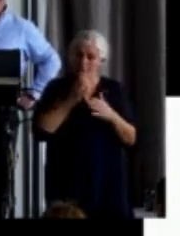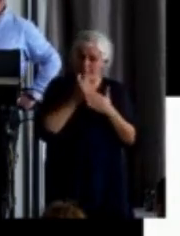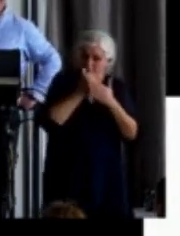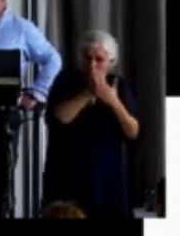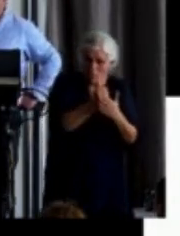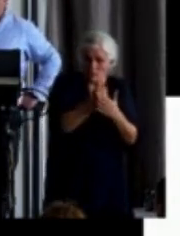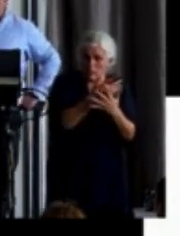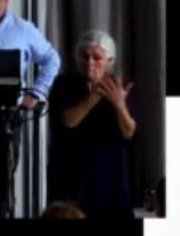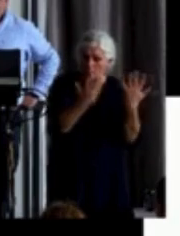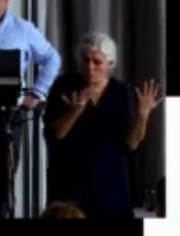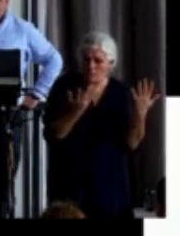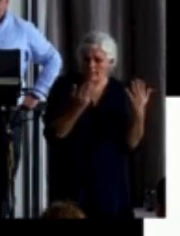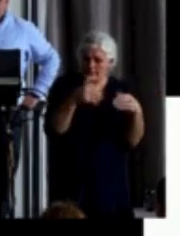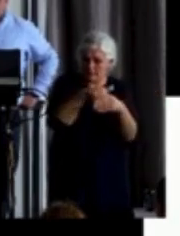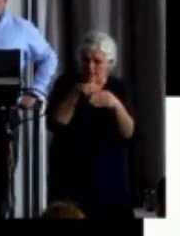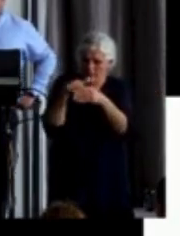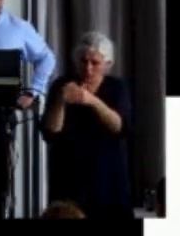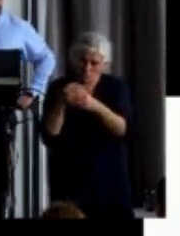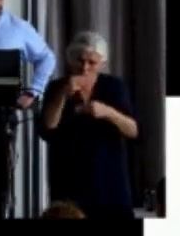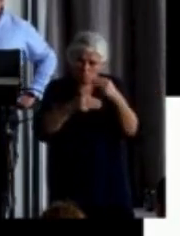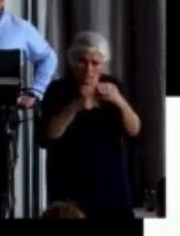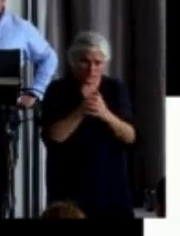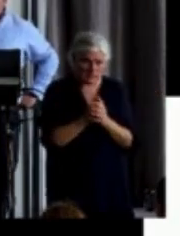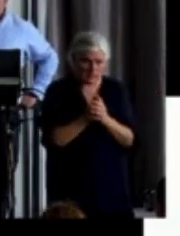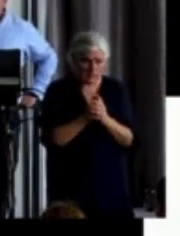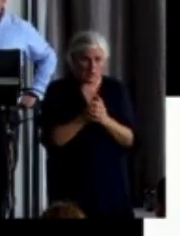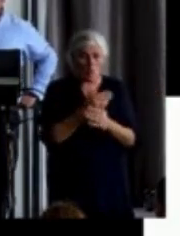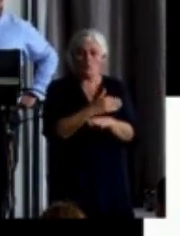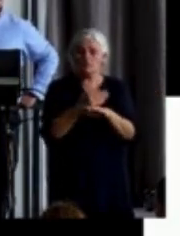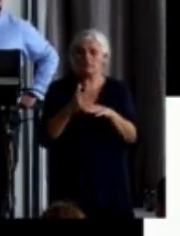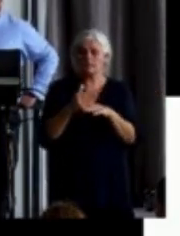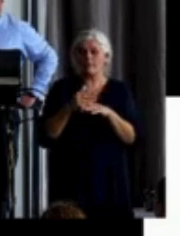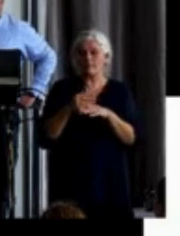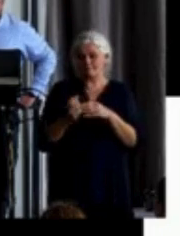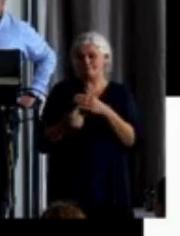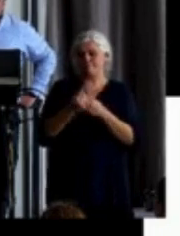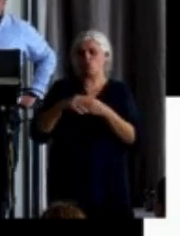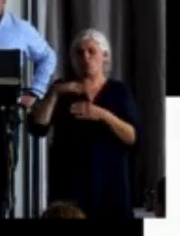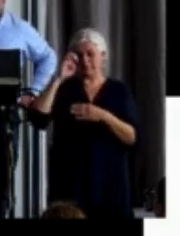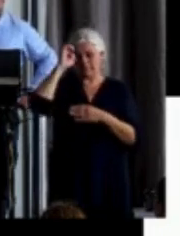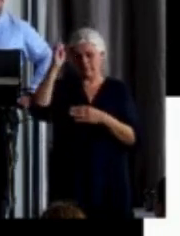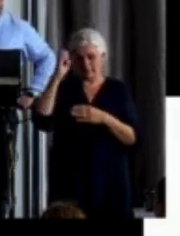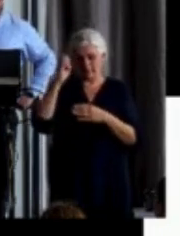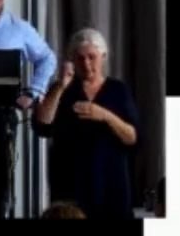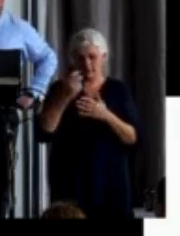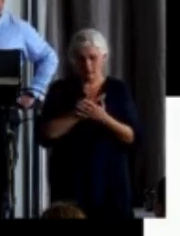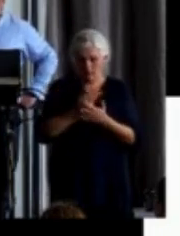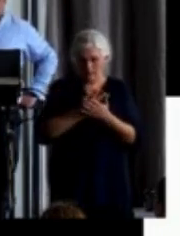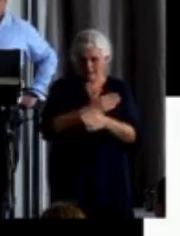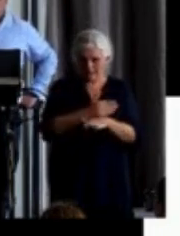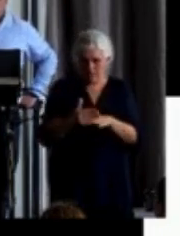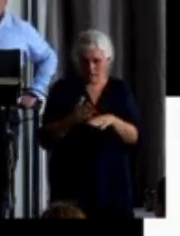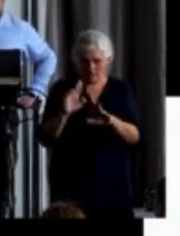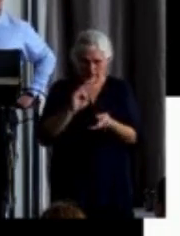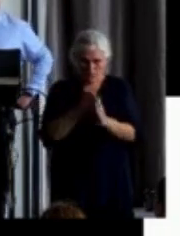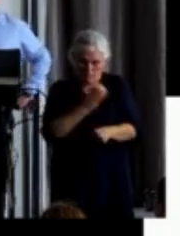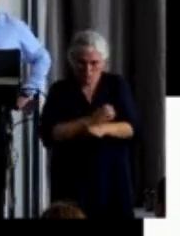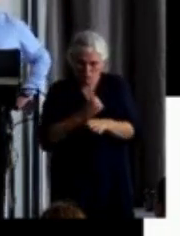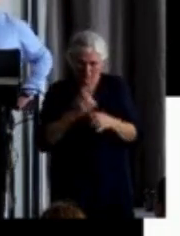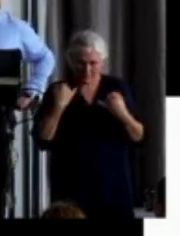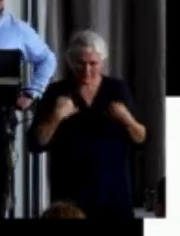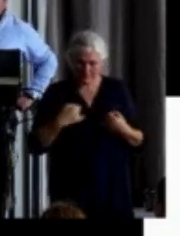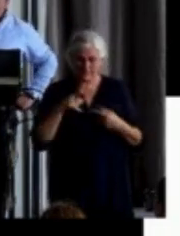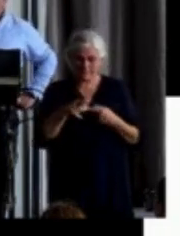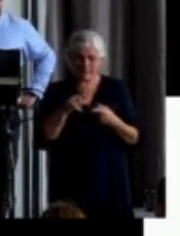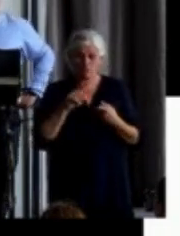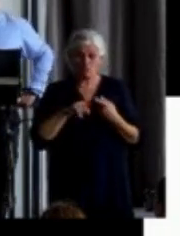this multi-dimensional process. So what begins as an acute event, like a seizure, can go on to be a chronic disease, and that is a